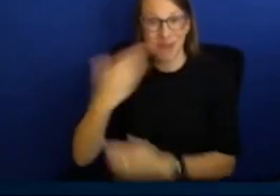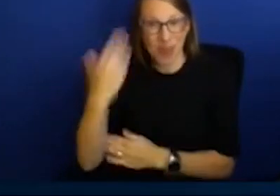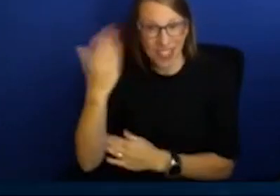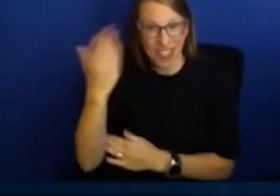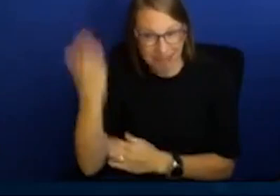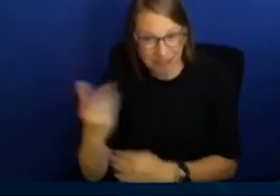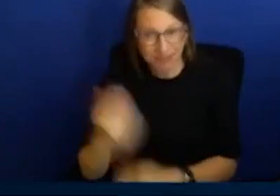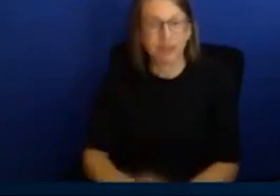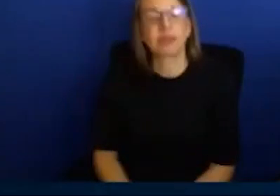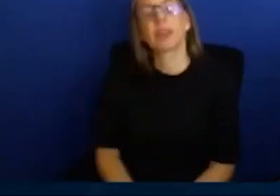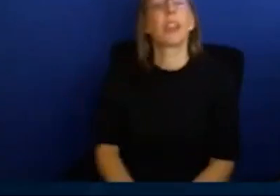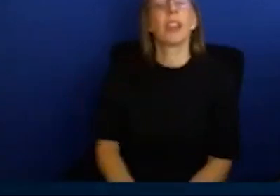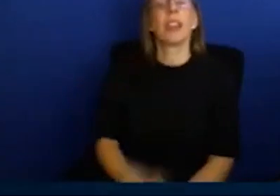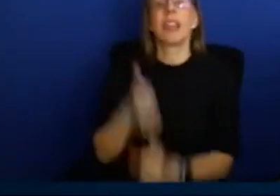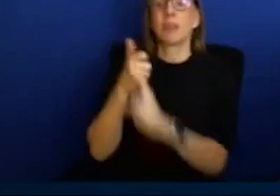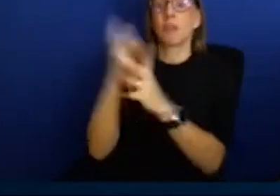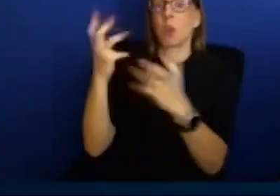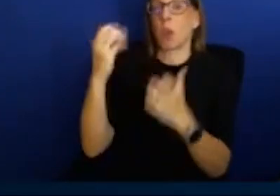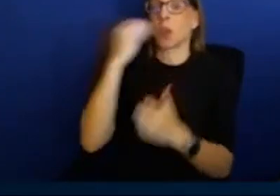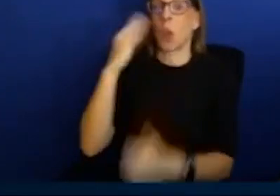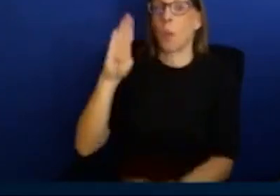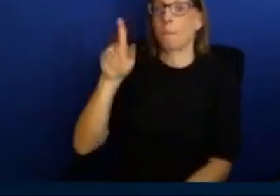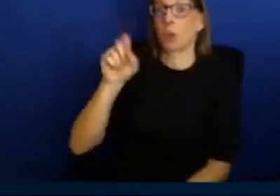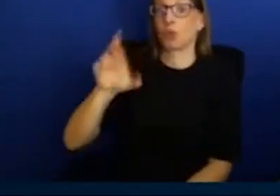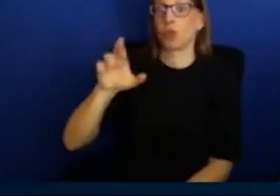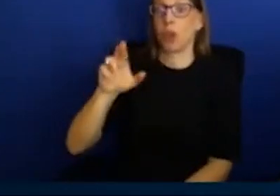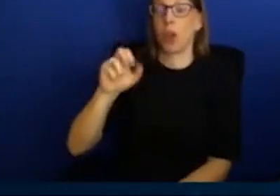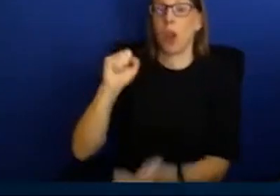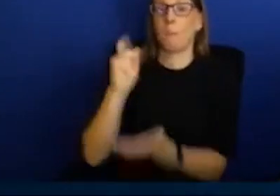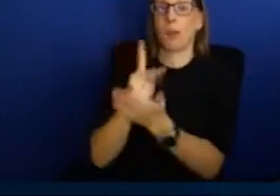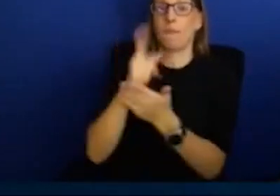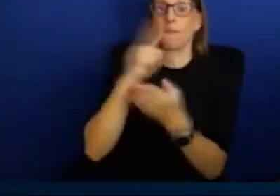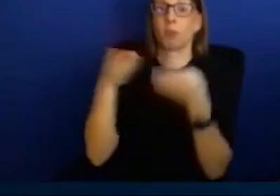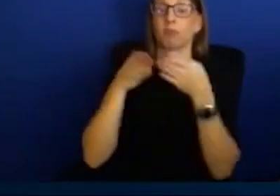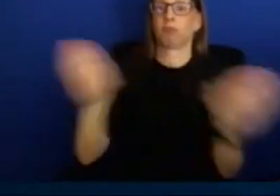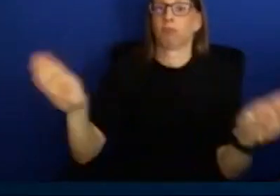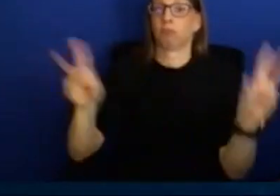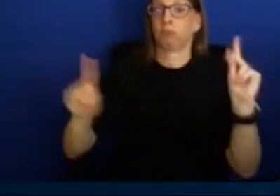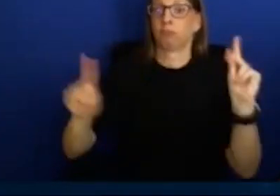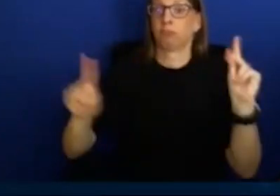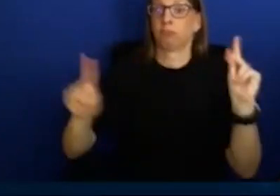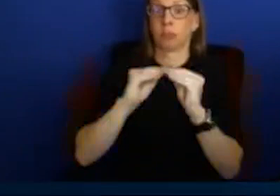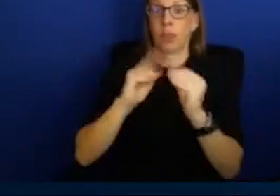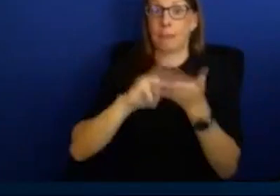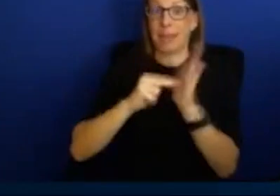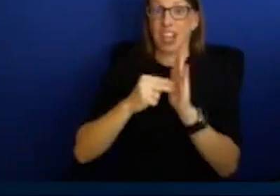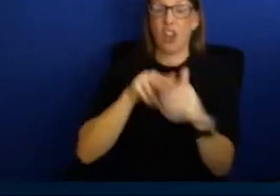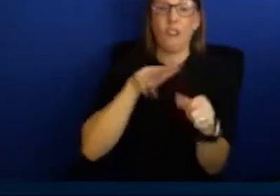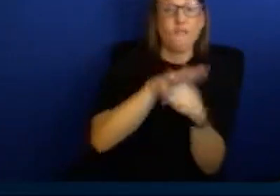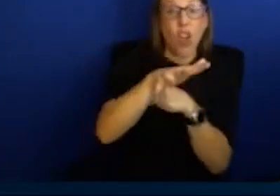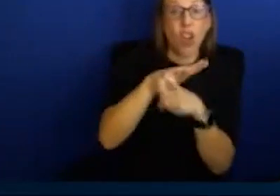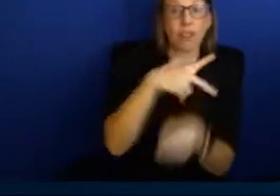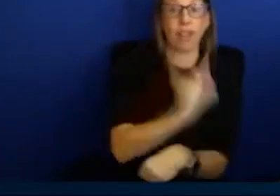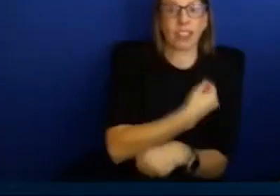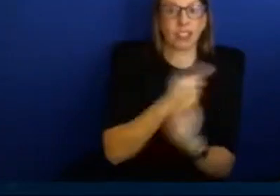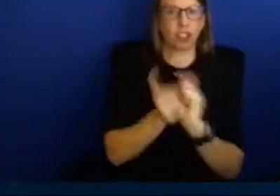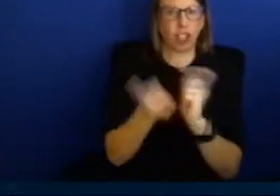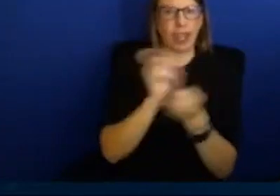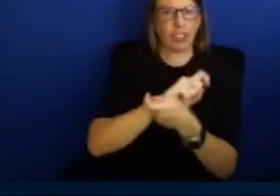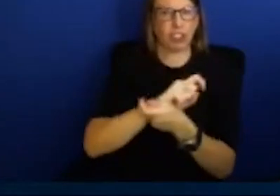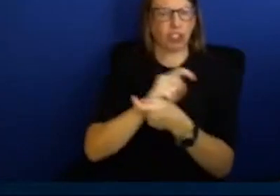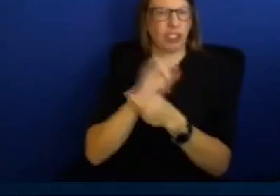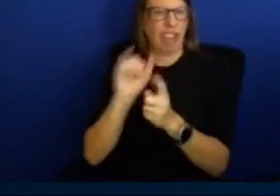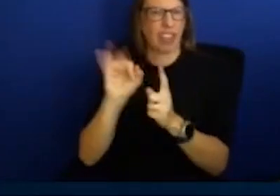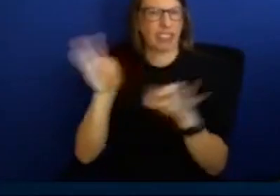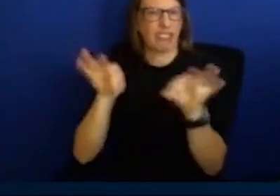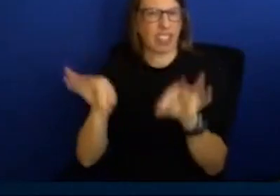Dr. Hawkinson, if boosters are approved for a wider audience, will the definition of fully vaccinated change as far as admissions to workplaces